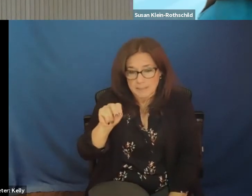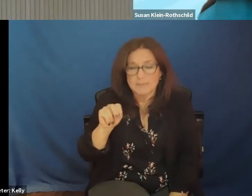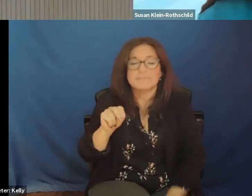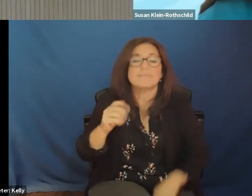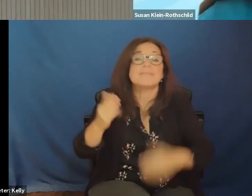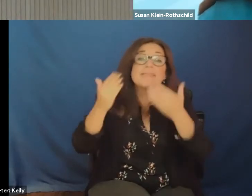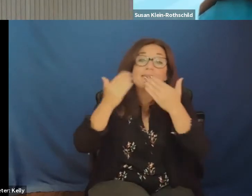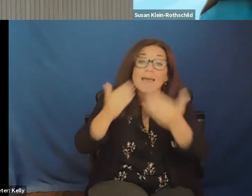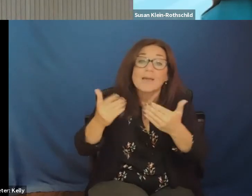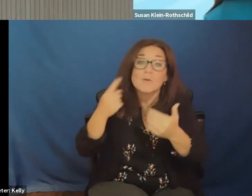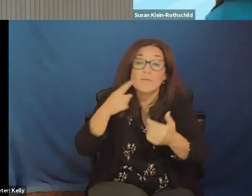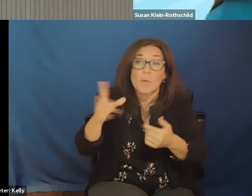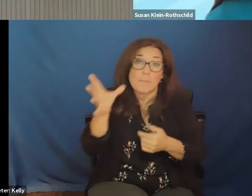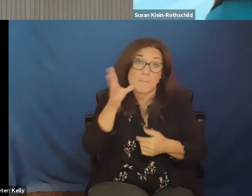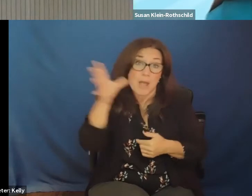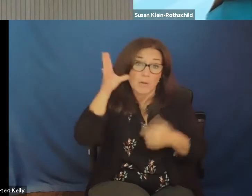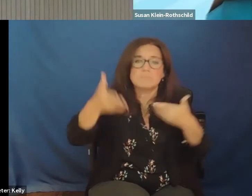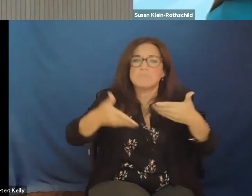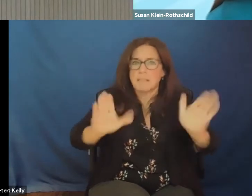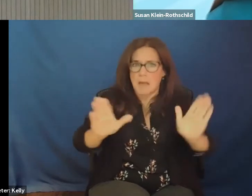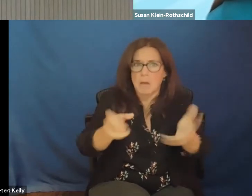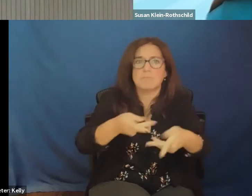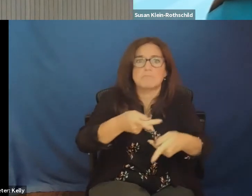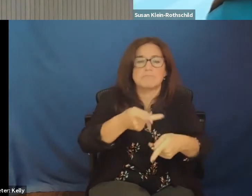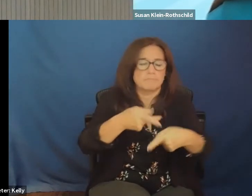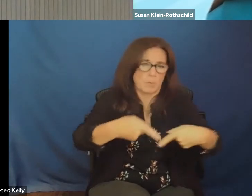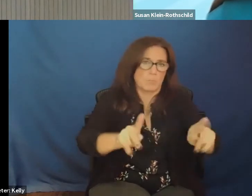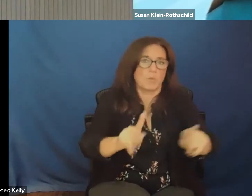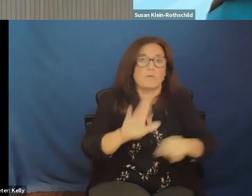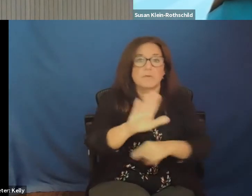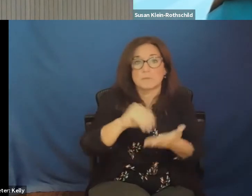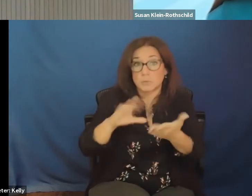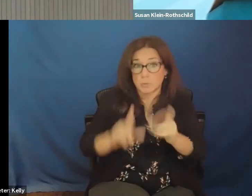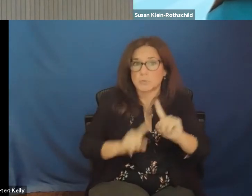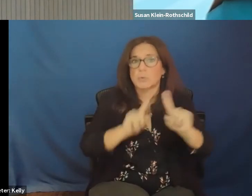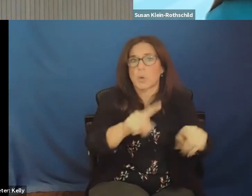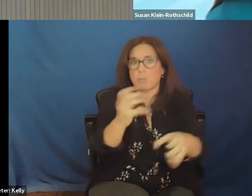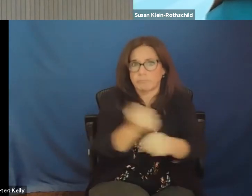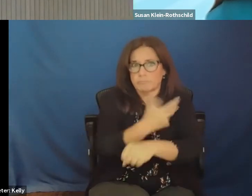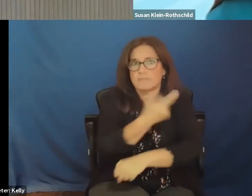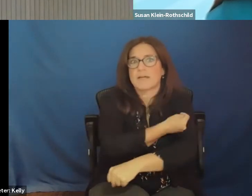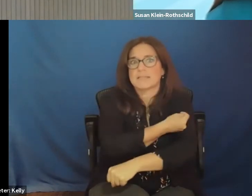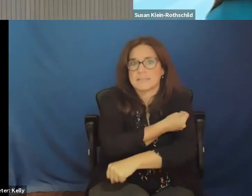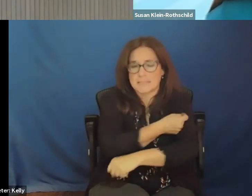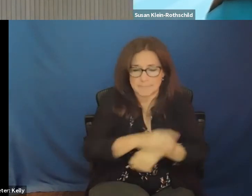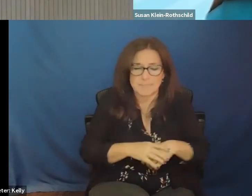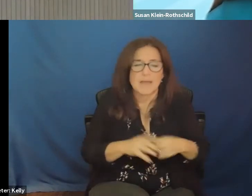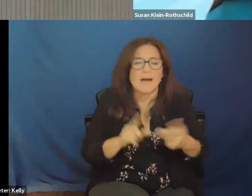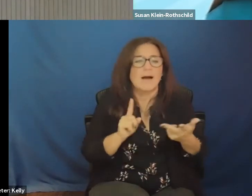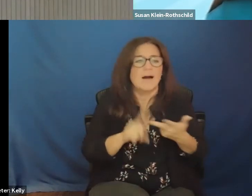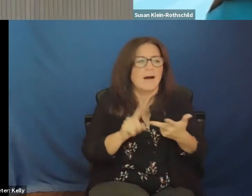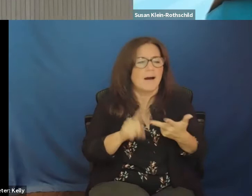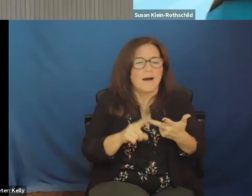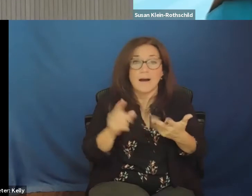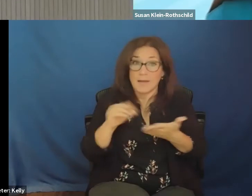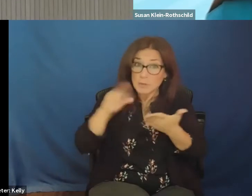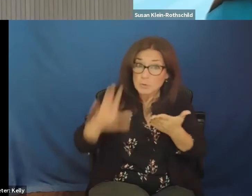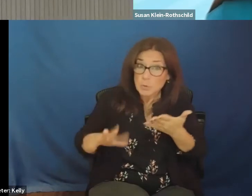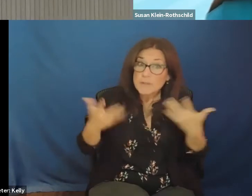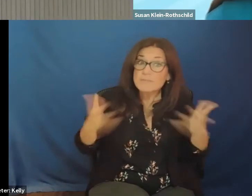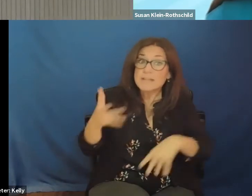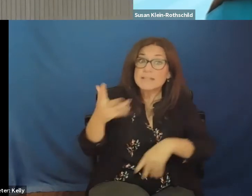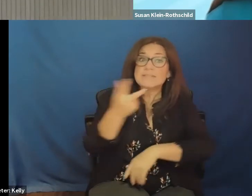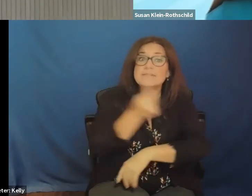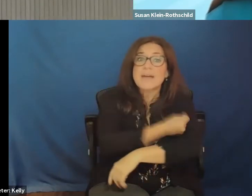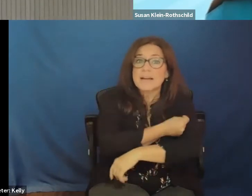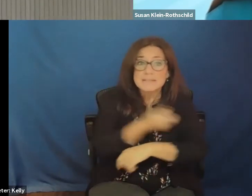and do that. And I know that's a big step and a big decision. So thank you. And then the second question, how are they doing? The ones who got vaccinated, are there